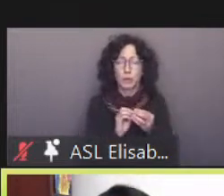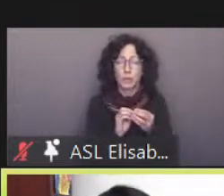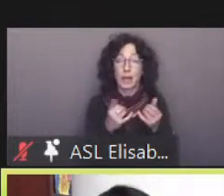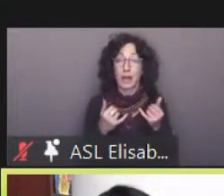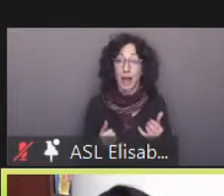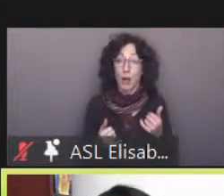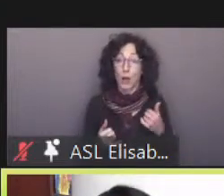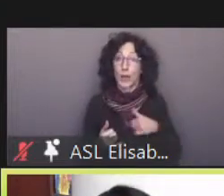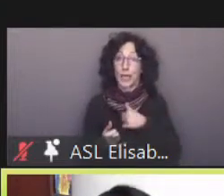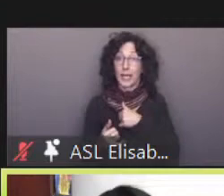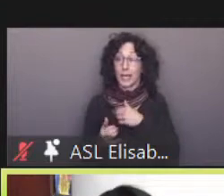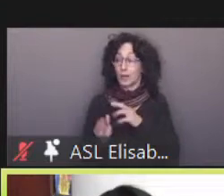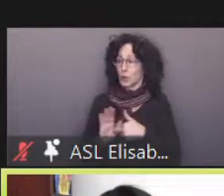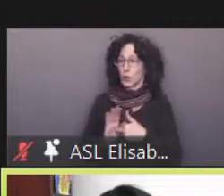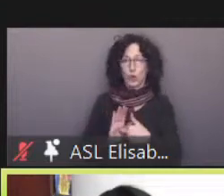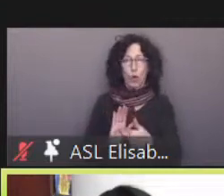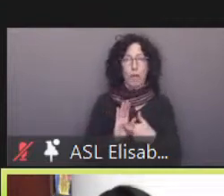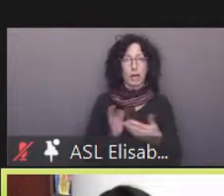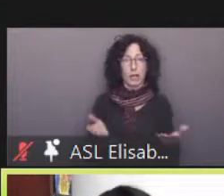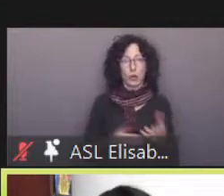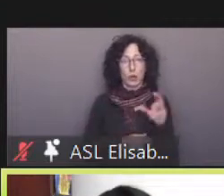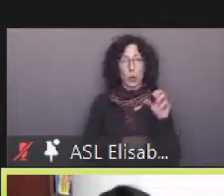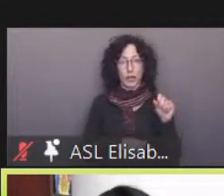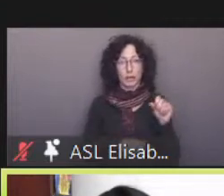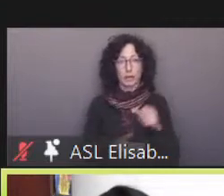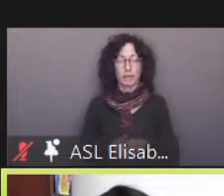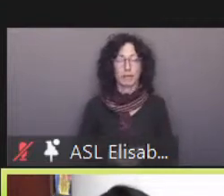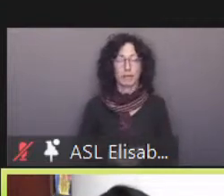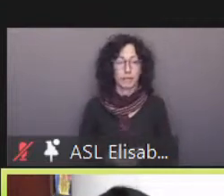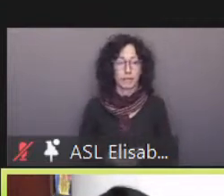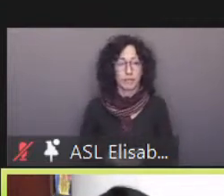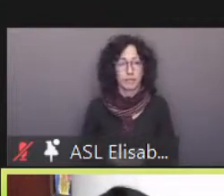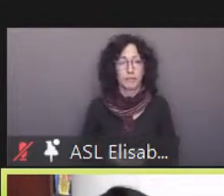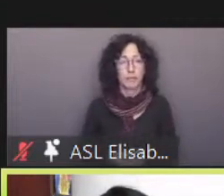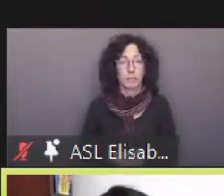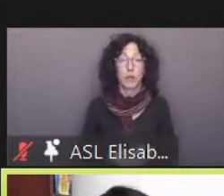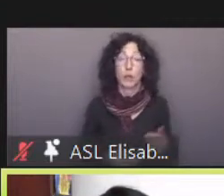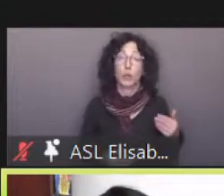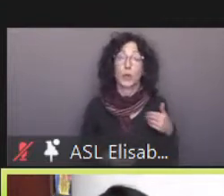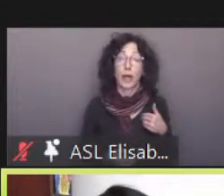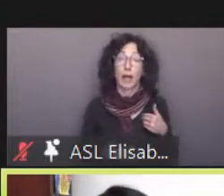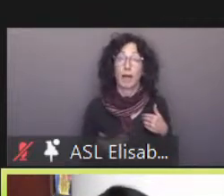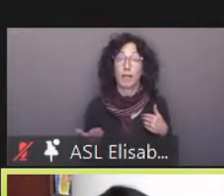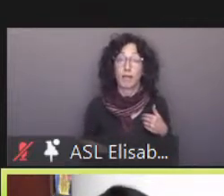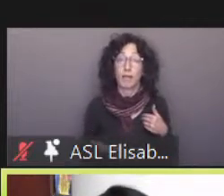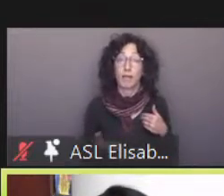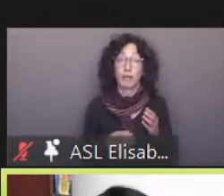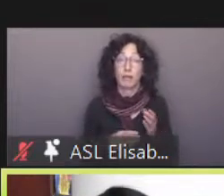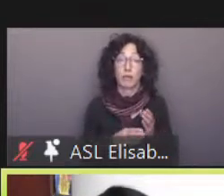role models in the United States. We have over